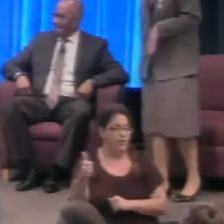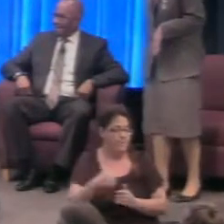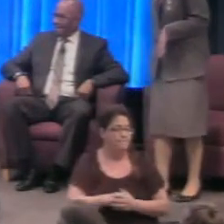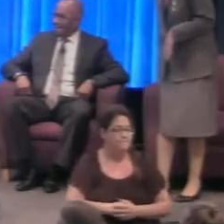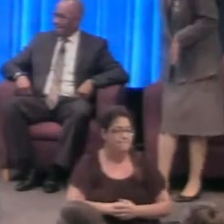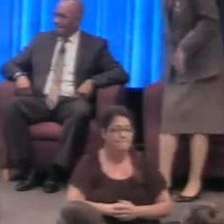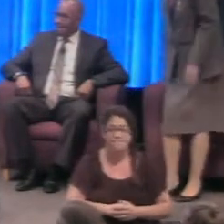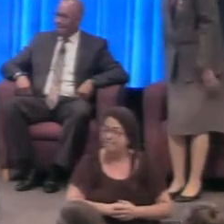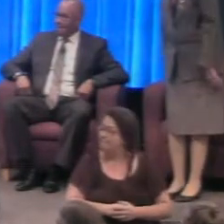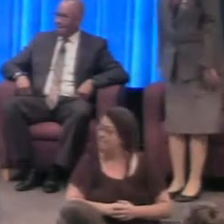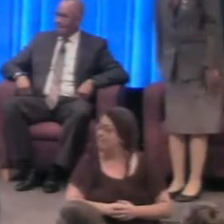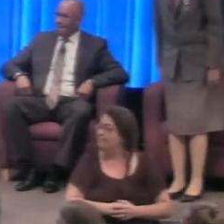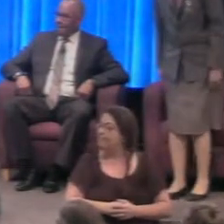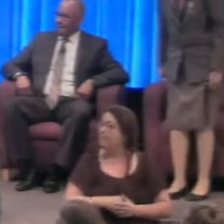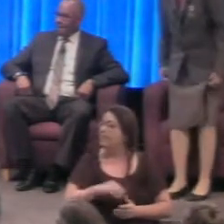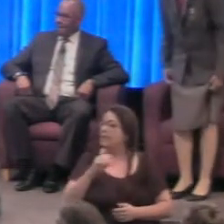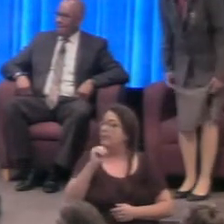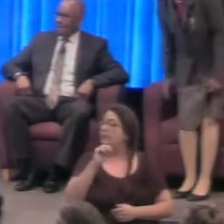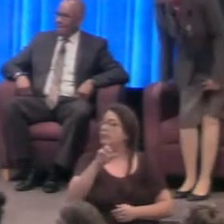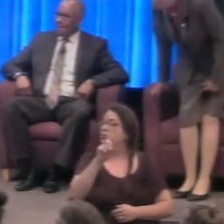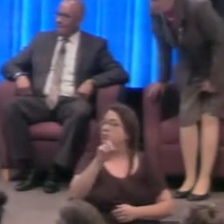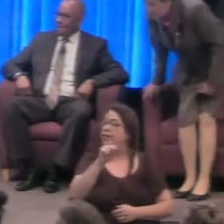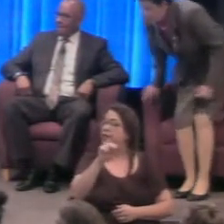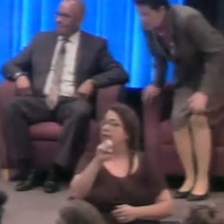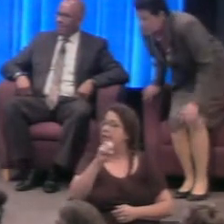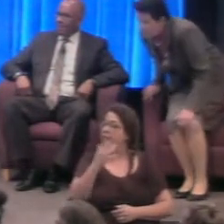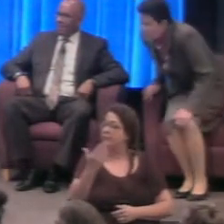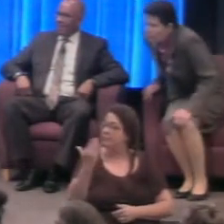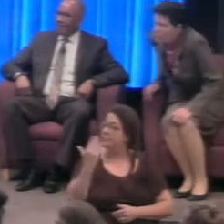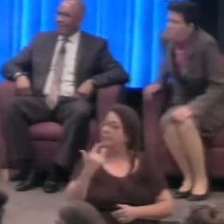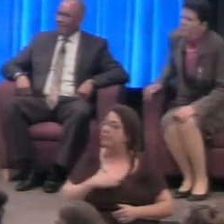Dan Andrews please join us on stage?